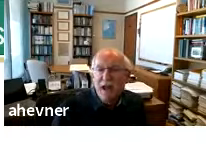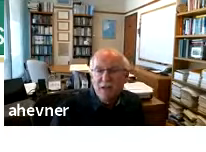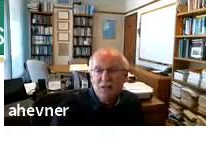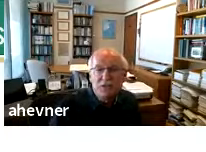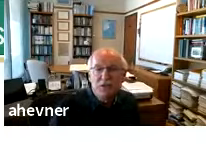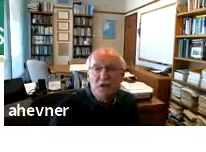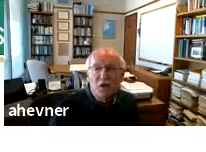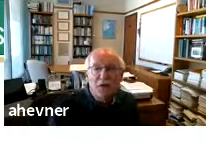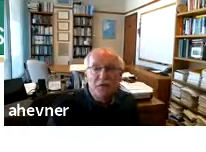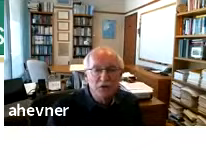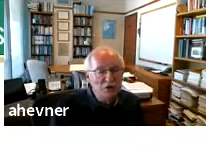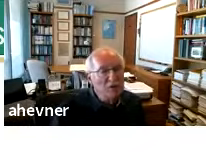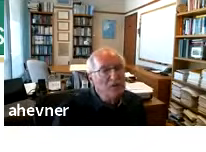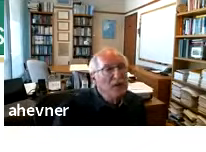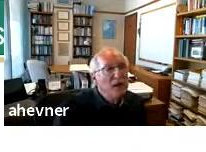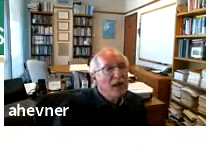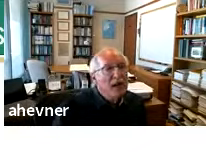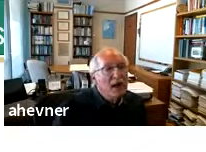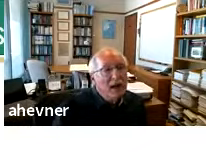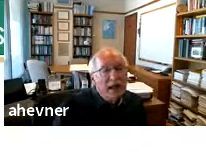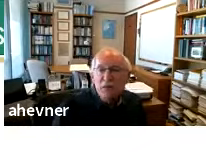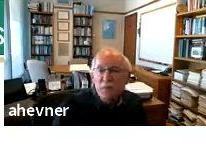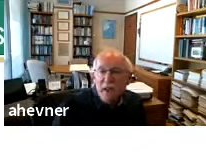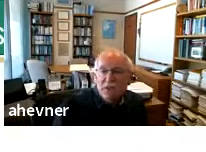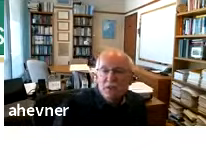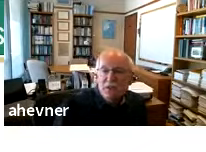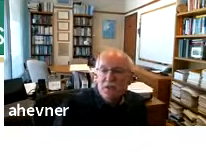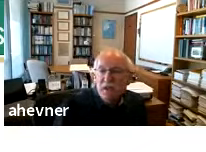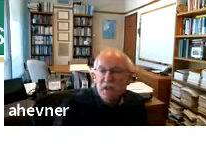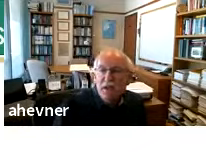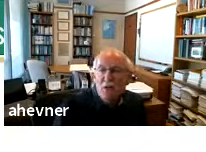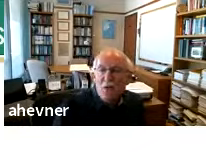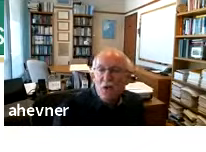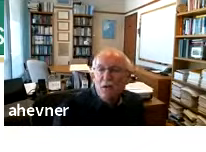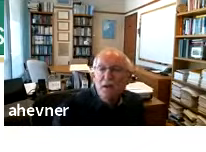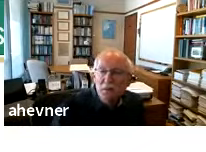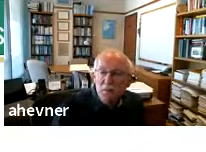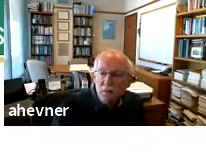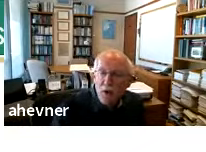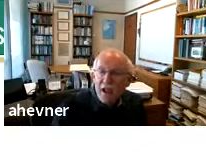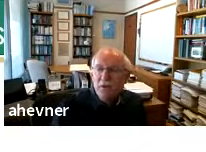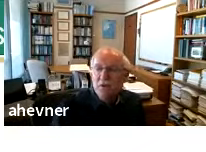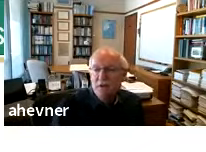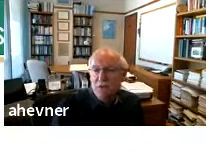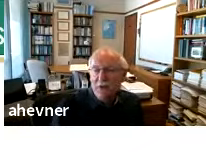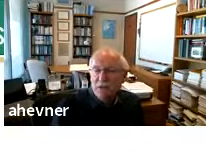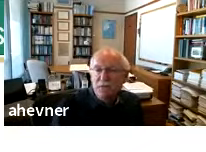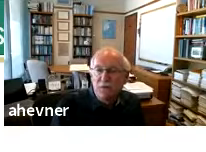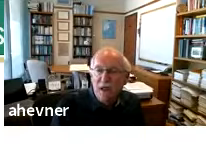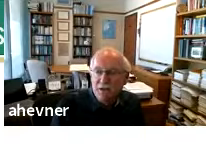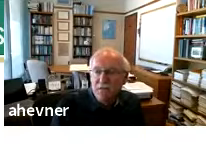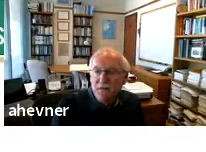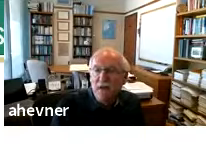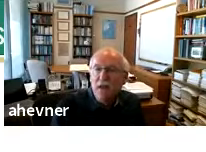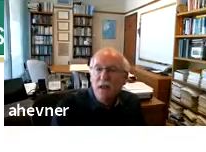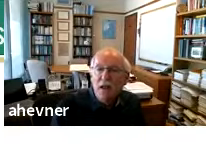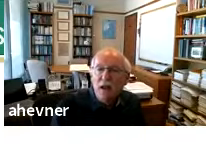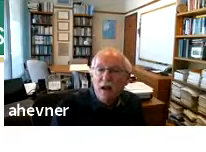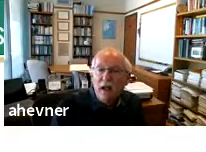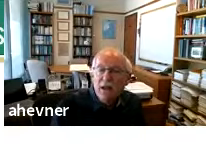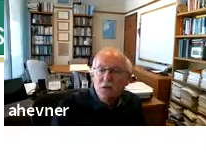it Sciences of the Artificial. And he based this thinking on pragmatism as a